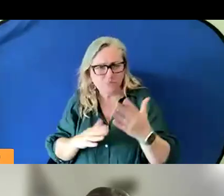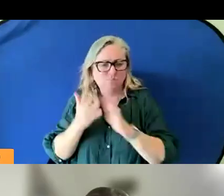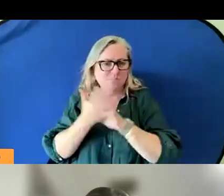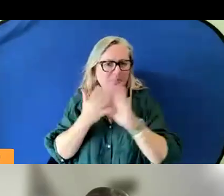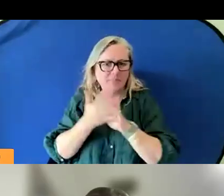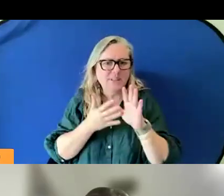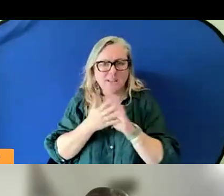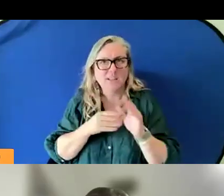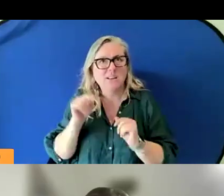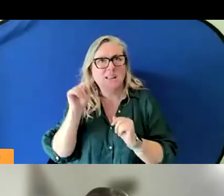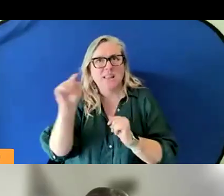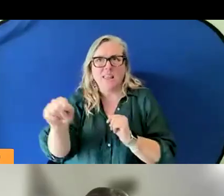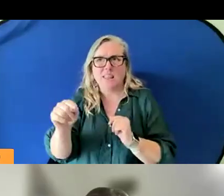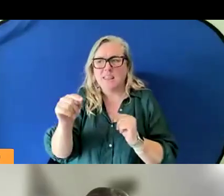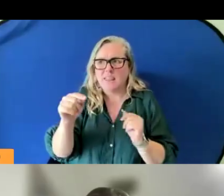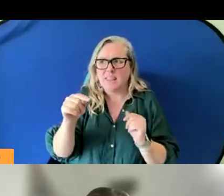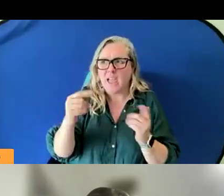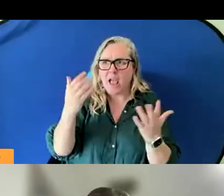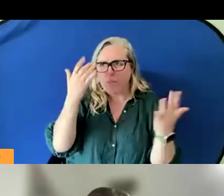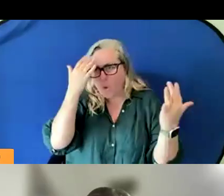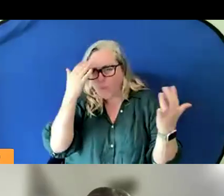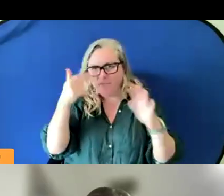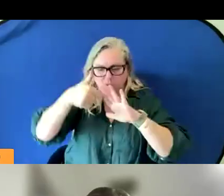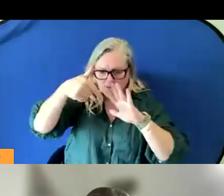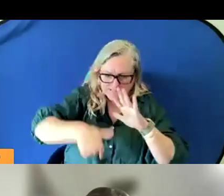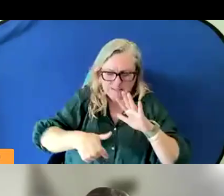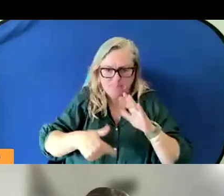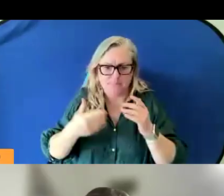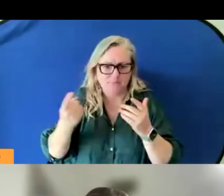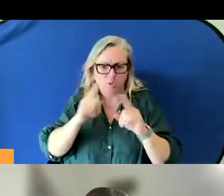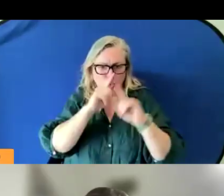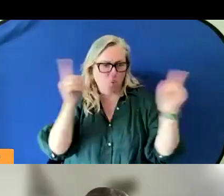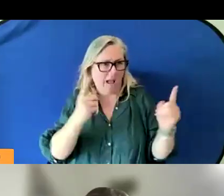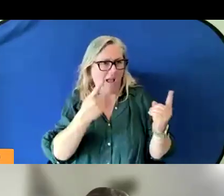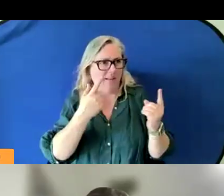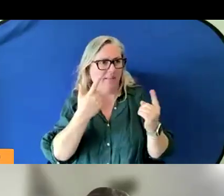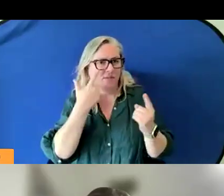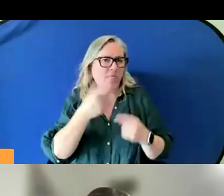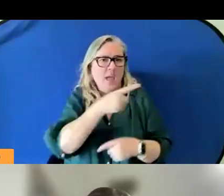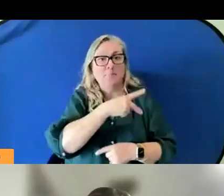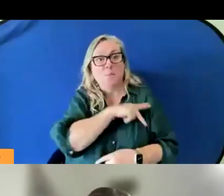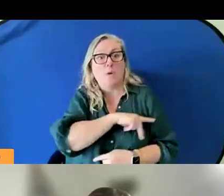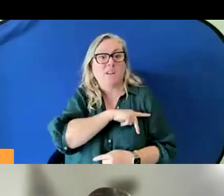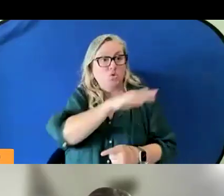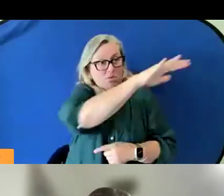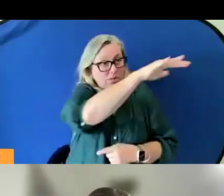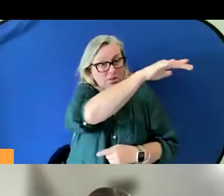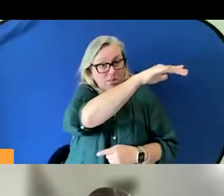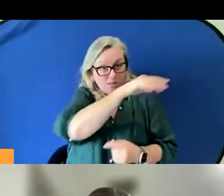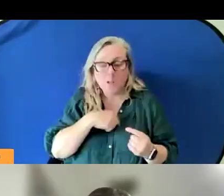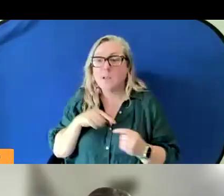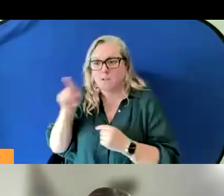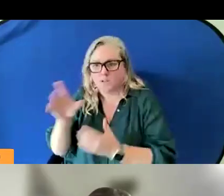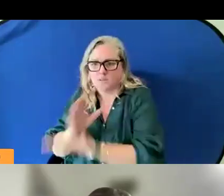of thoughtfulness and depth that you just can't get otherwise, and it's what makes the final product feel really, truly supportive.